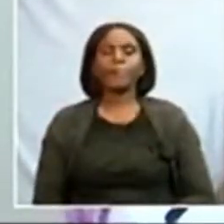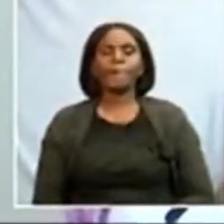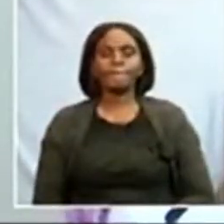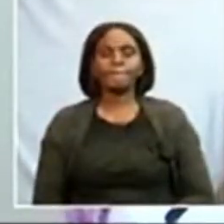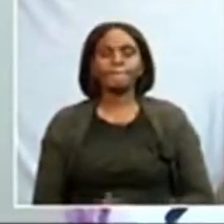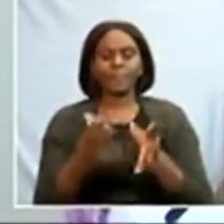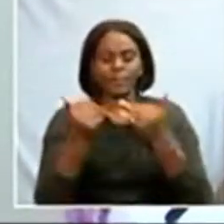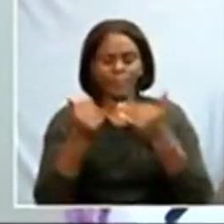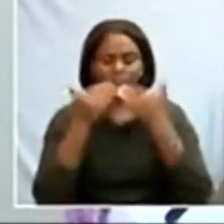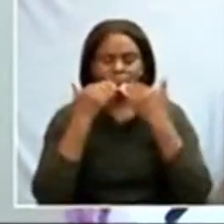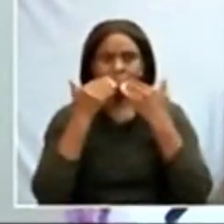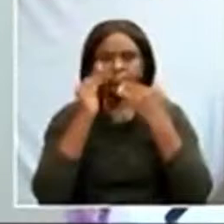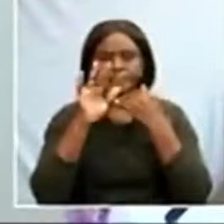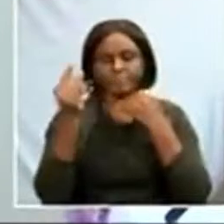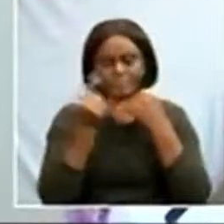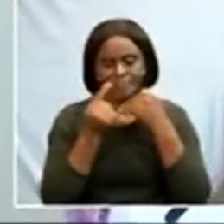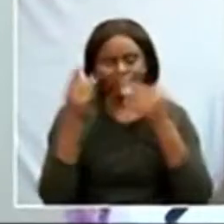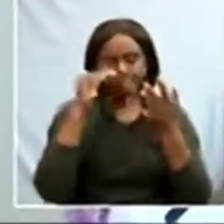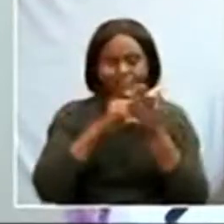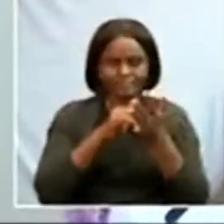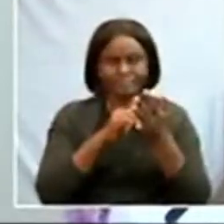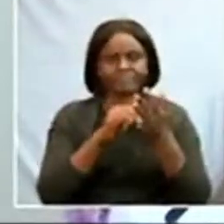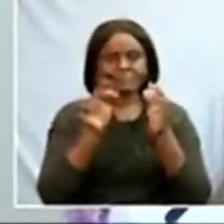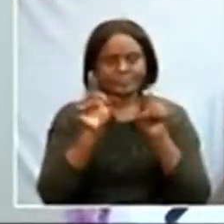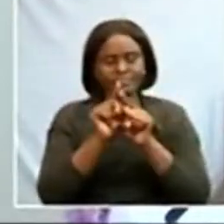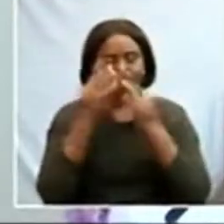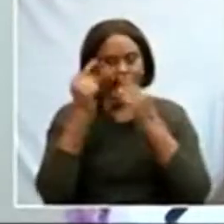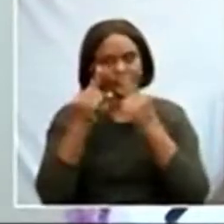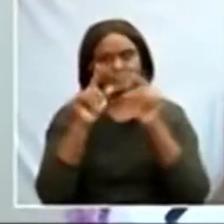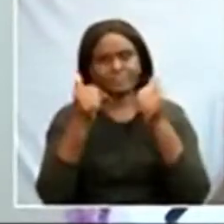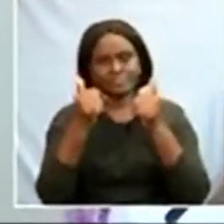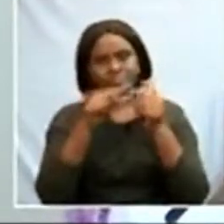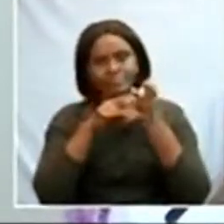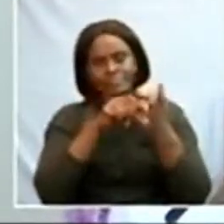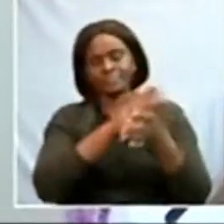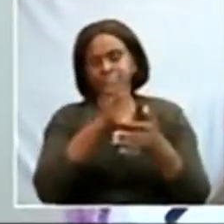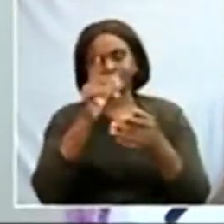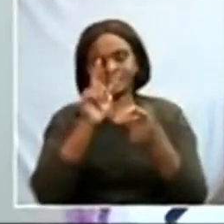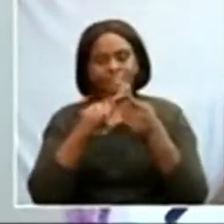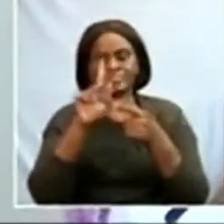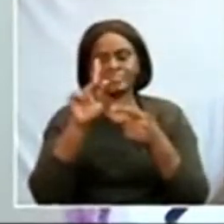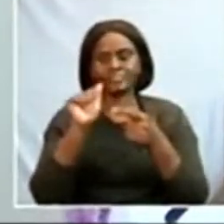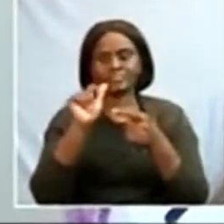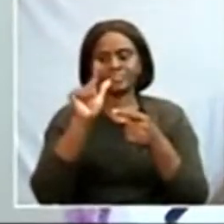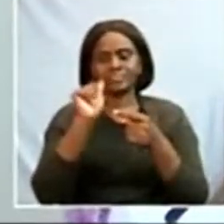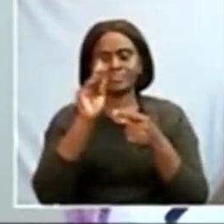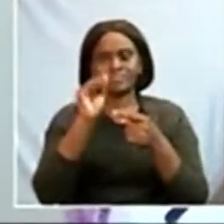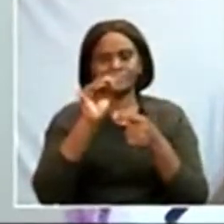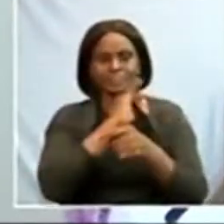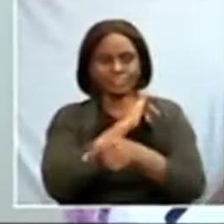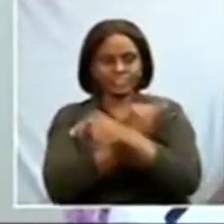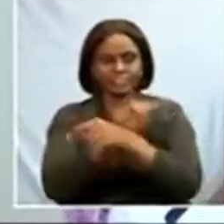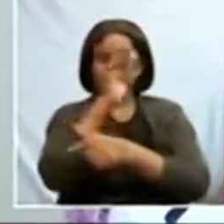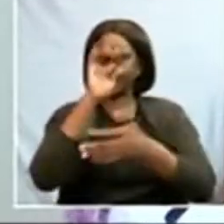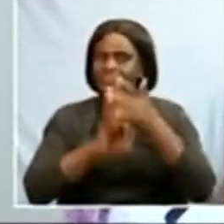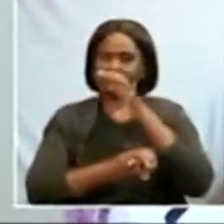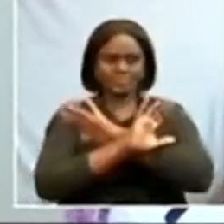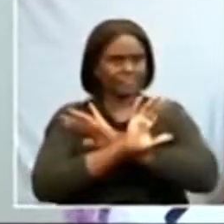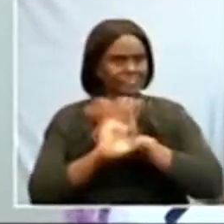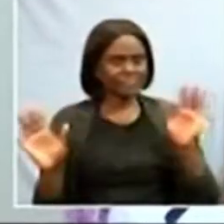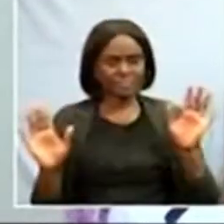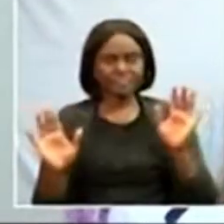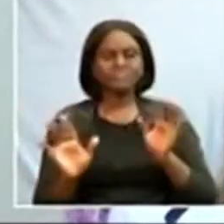We want to appreciate your appearance once more and wish you well as you travel back to Kalabo. The immunity is